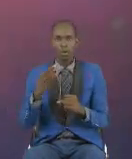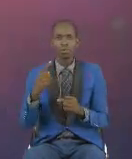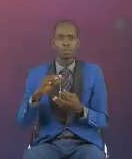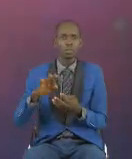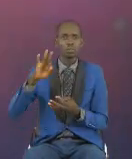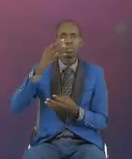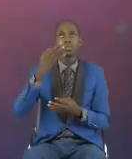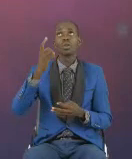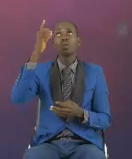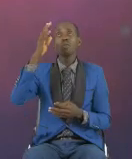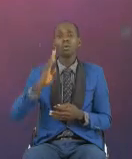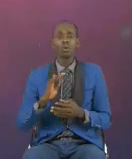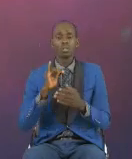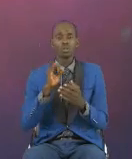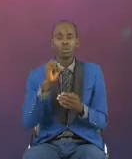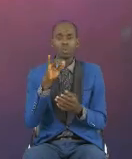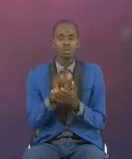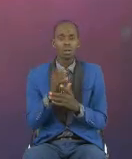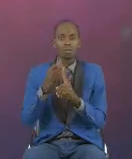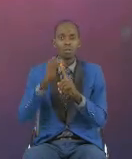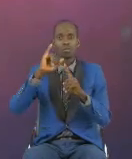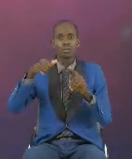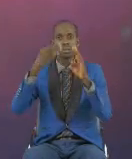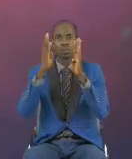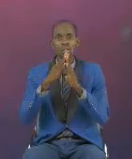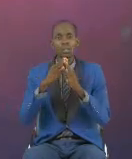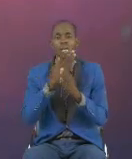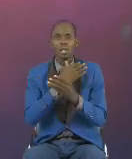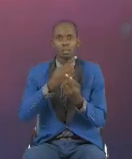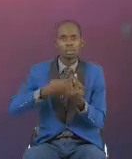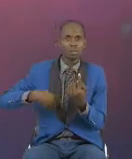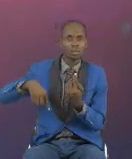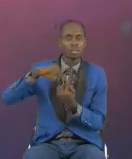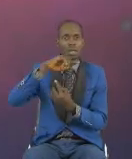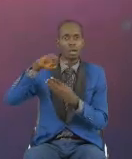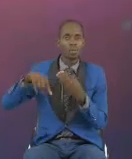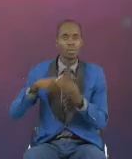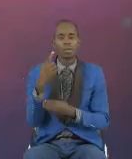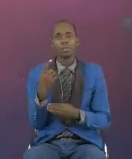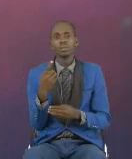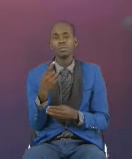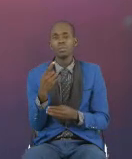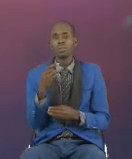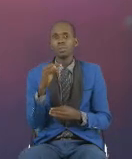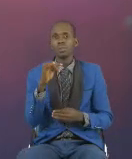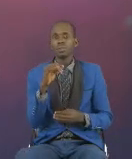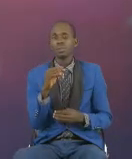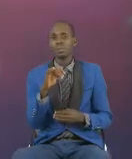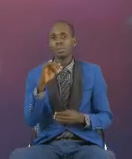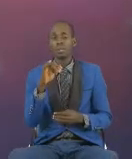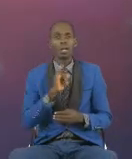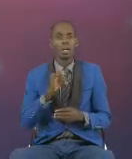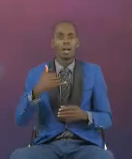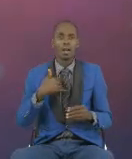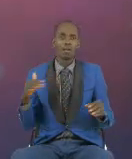that from Jerusalem and round about unto Illyricum, I have fully preached